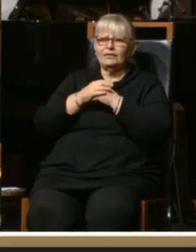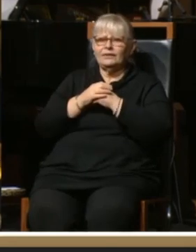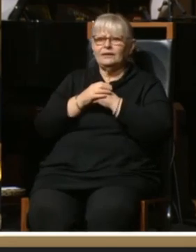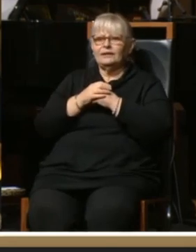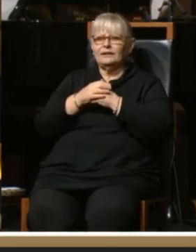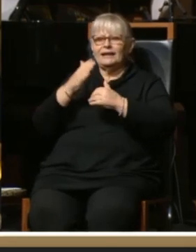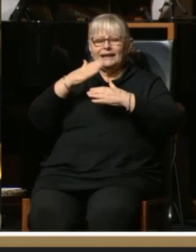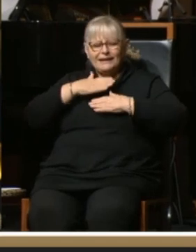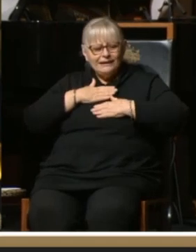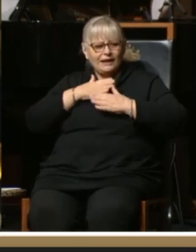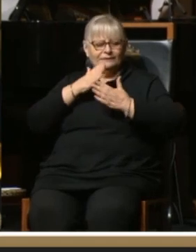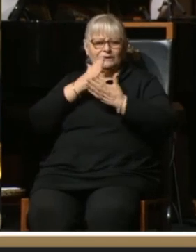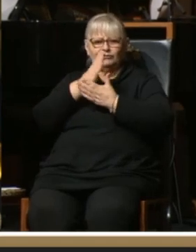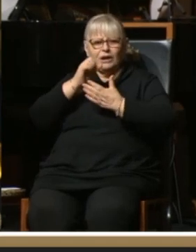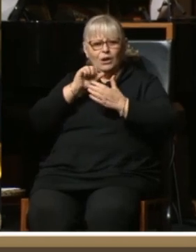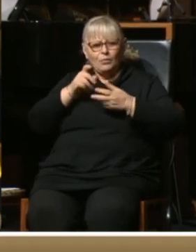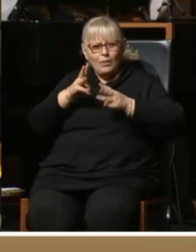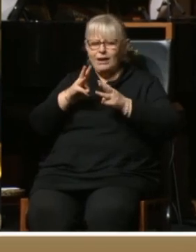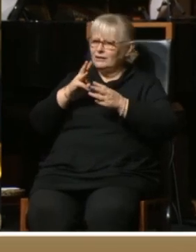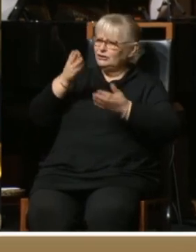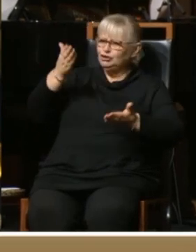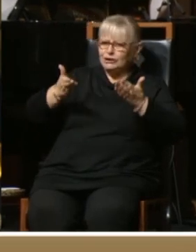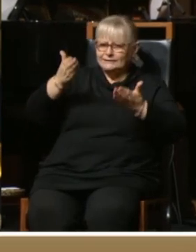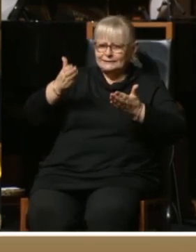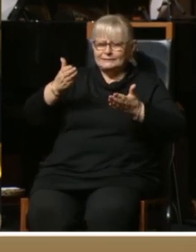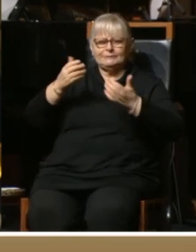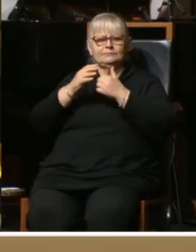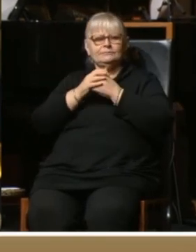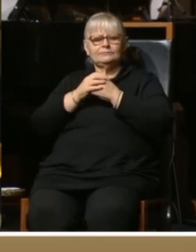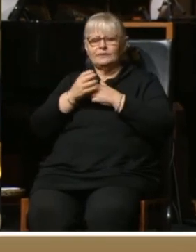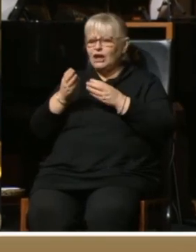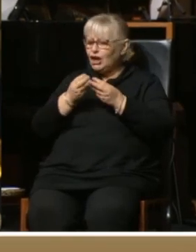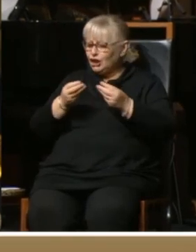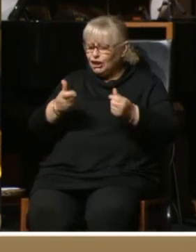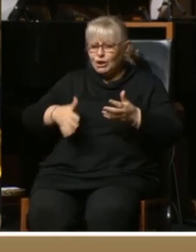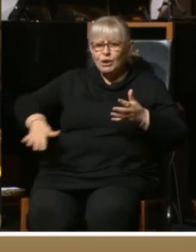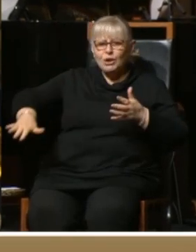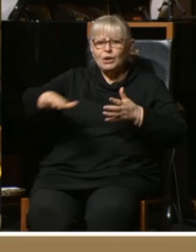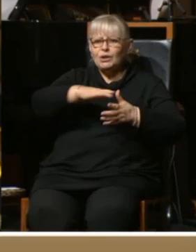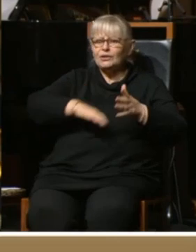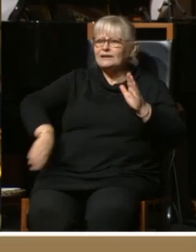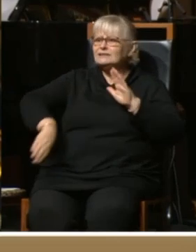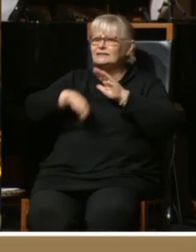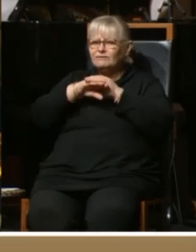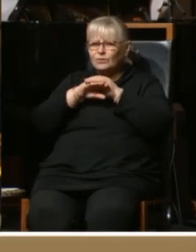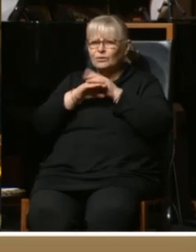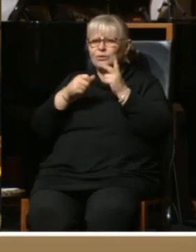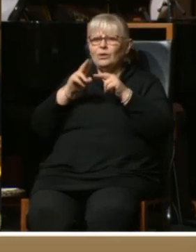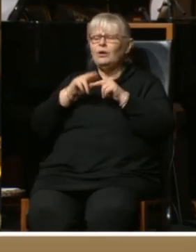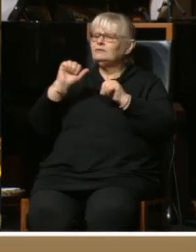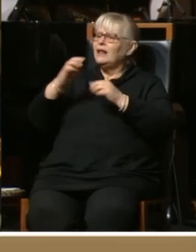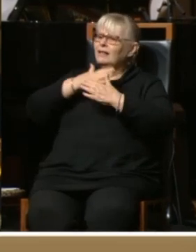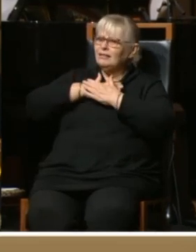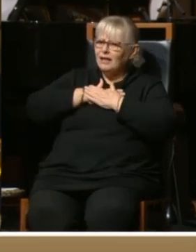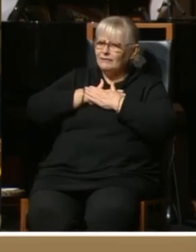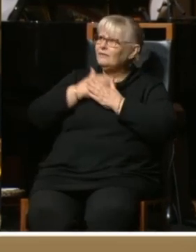loves righteousness and justice. The earth is full of the steadfast love of